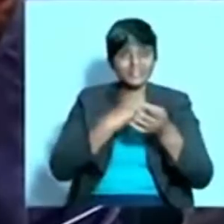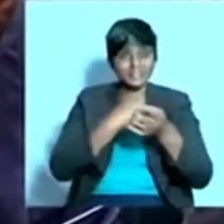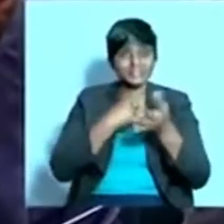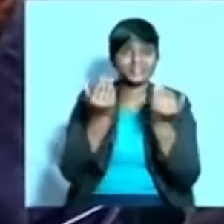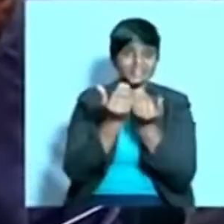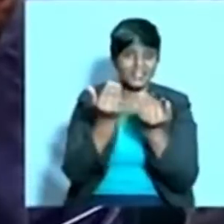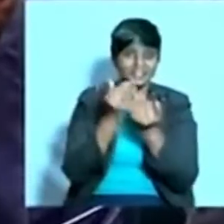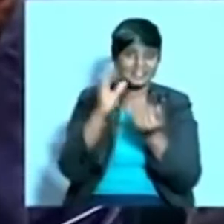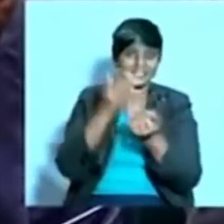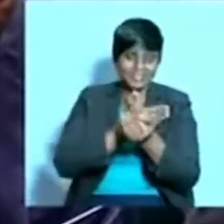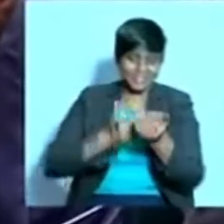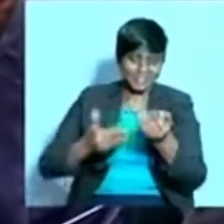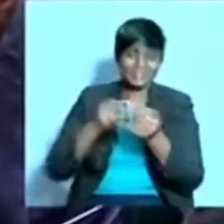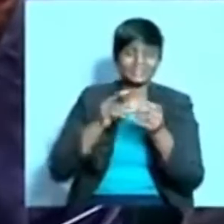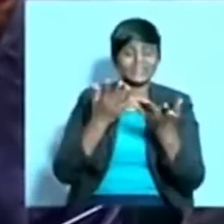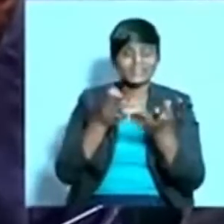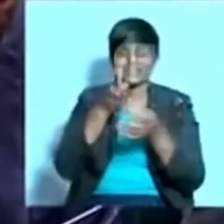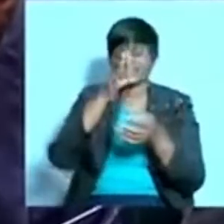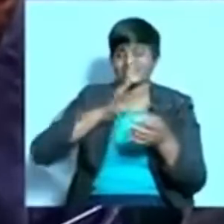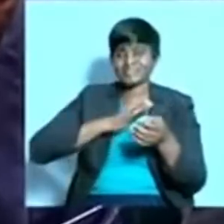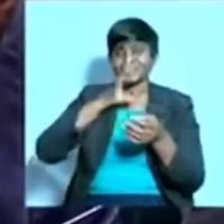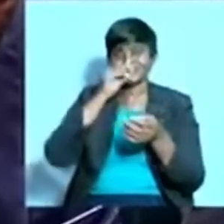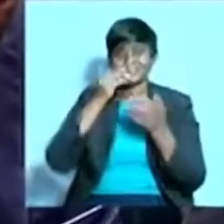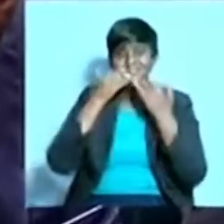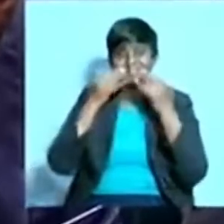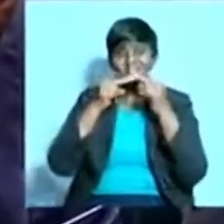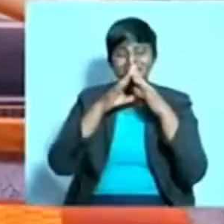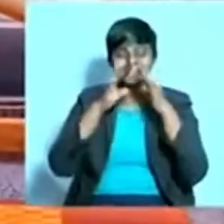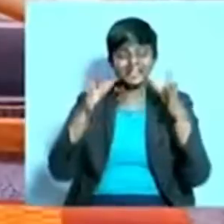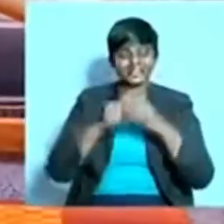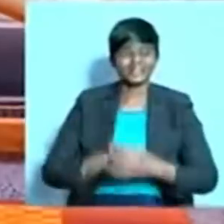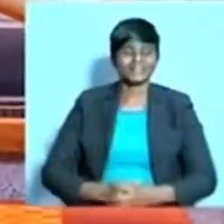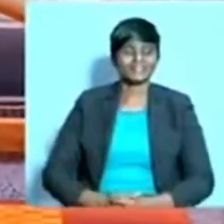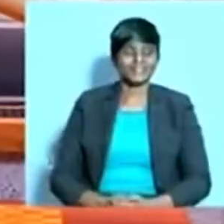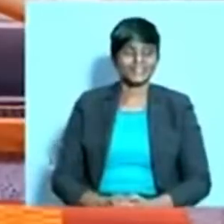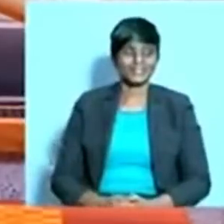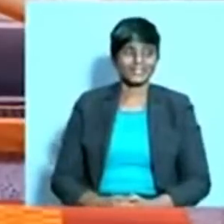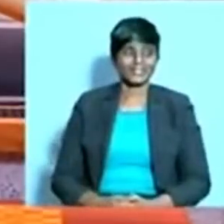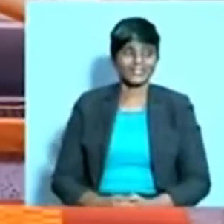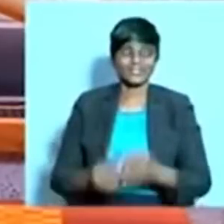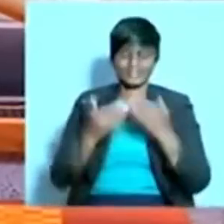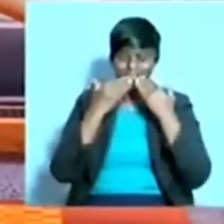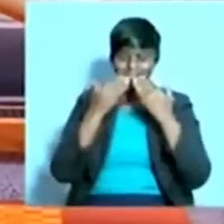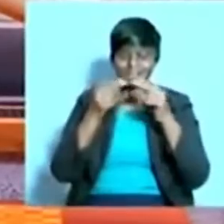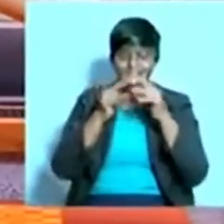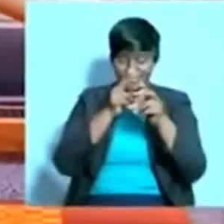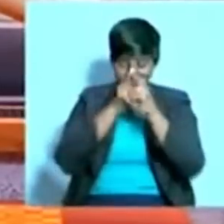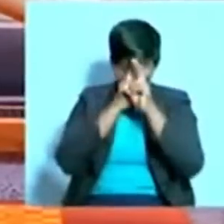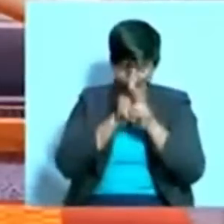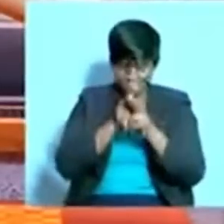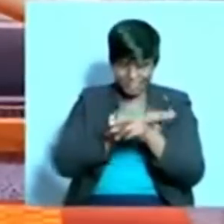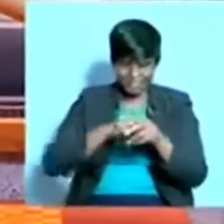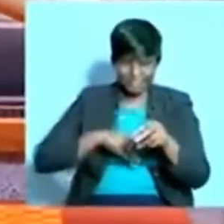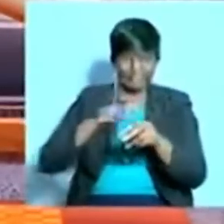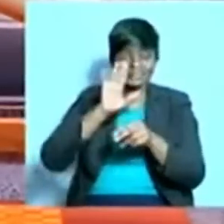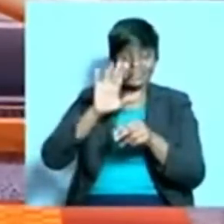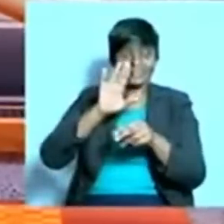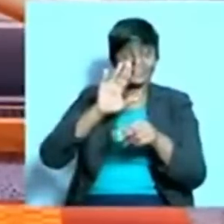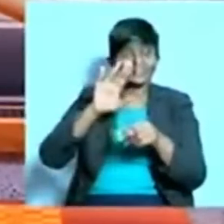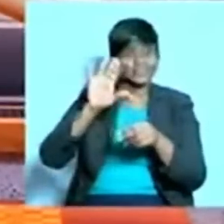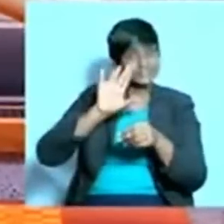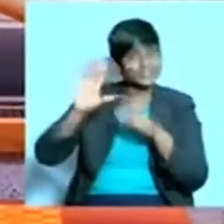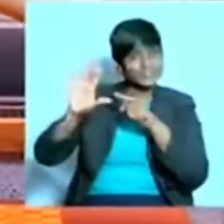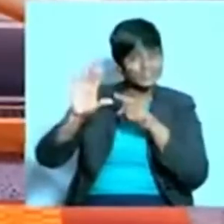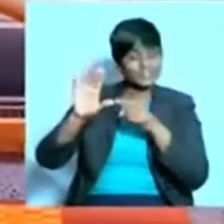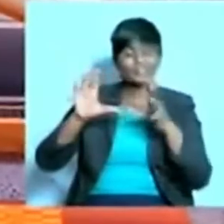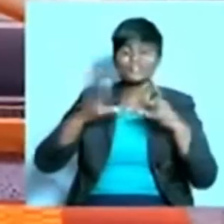seek your serious ruling. Madam Speaker, thank you very much. Thank you, Honorable Member. Your point of order is